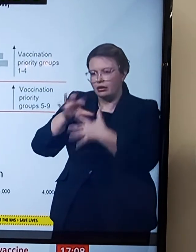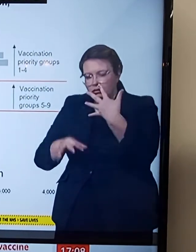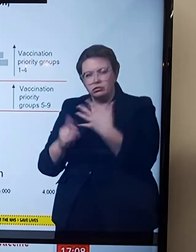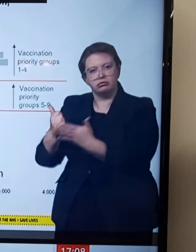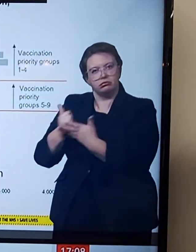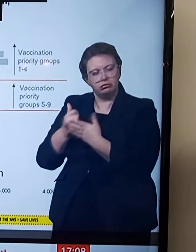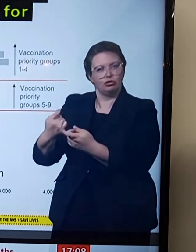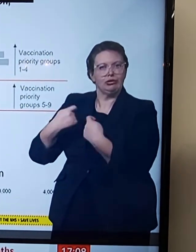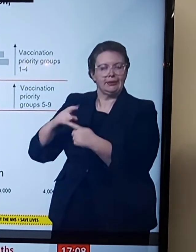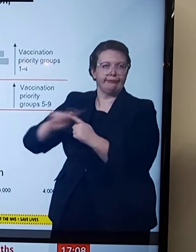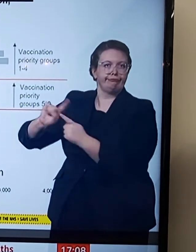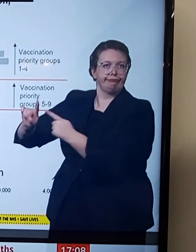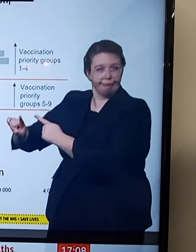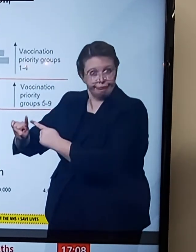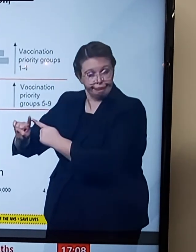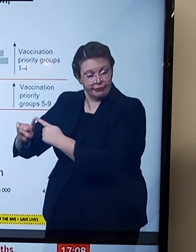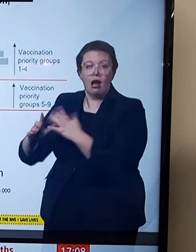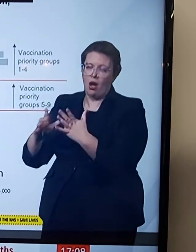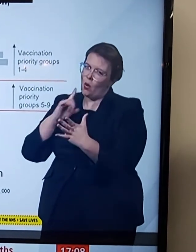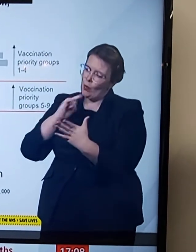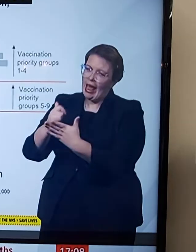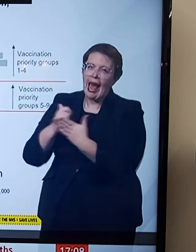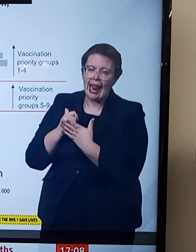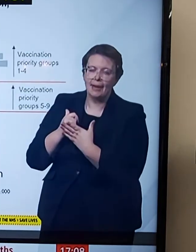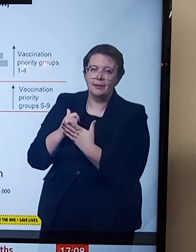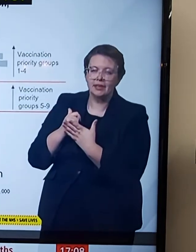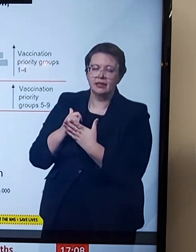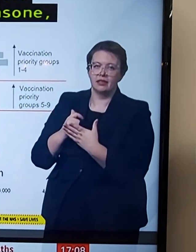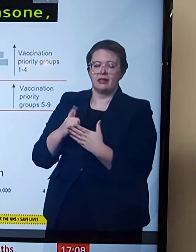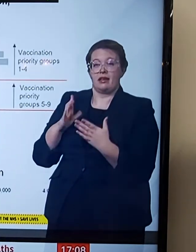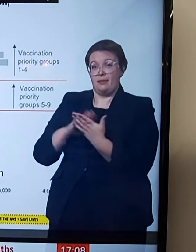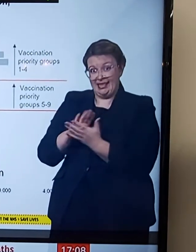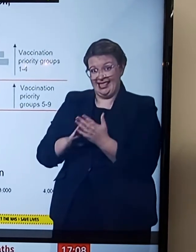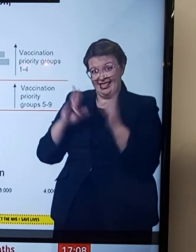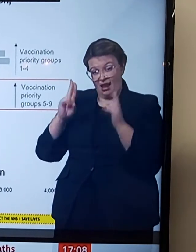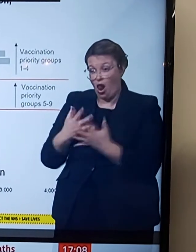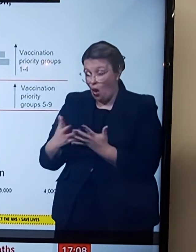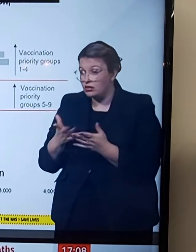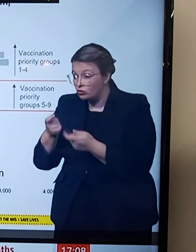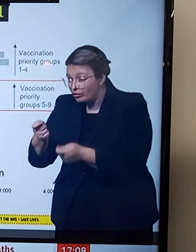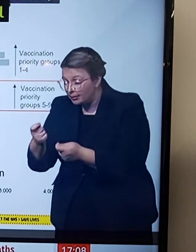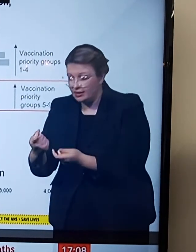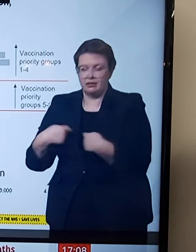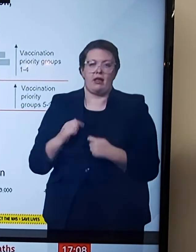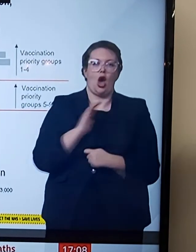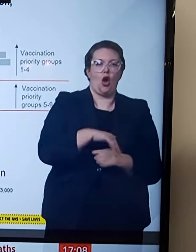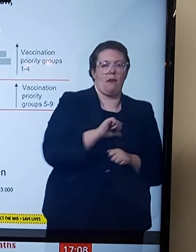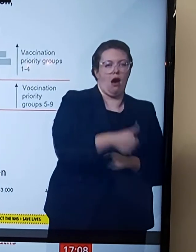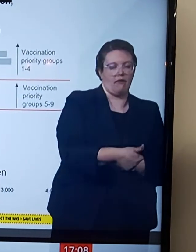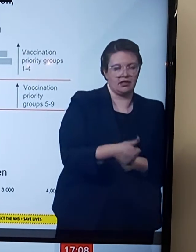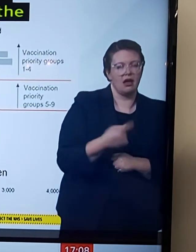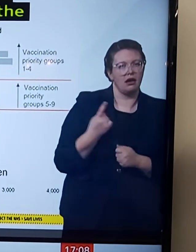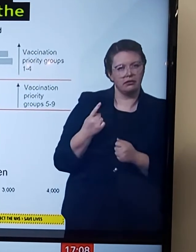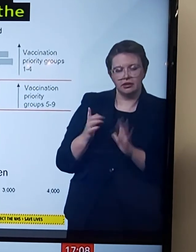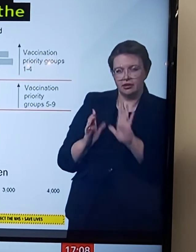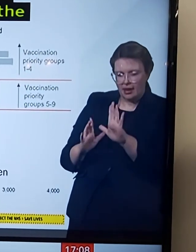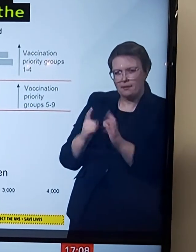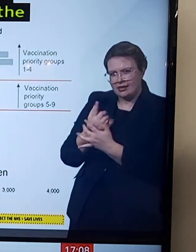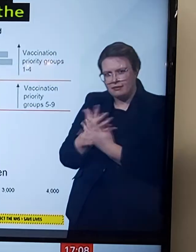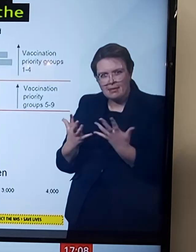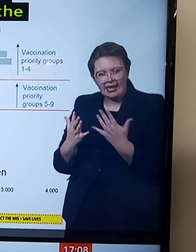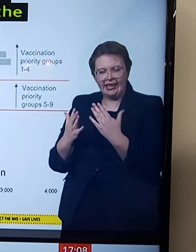So we have vaccinated all the way down to what's called the JCVI, the Joint Committee on Vaccination and Immunisation. First wave, this is down